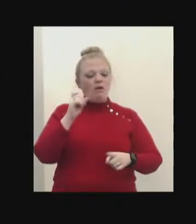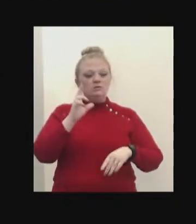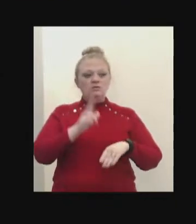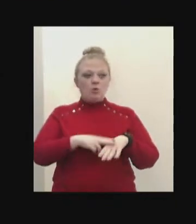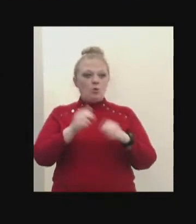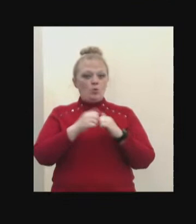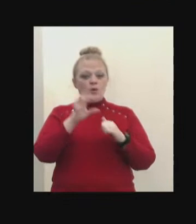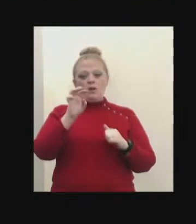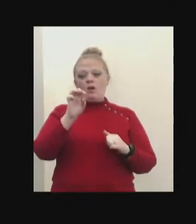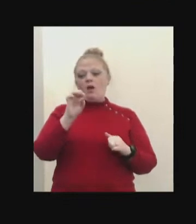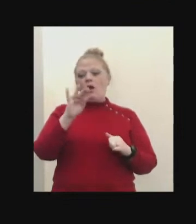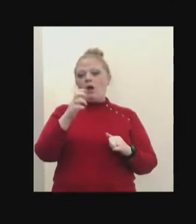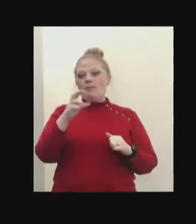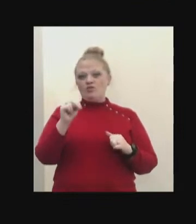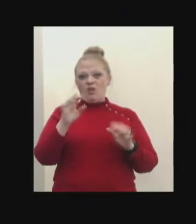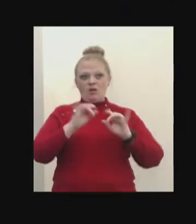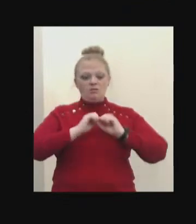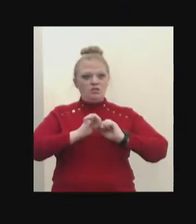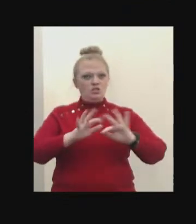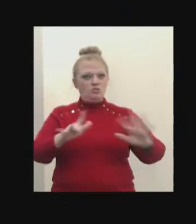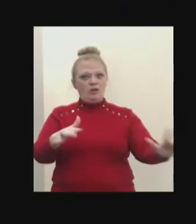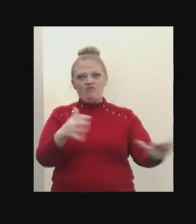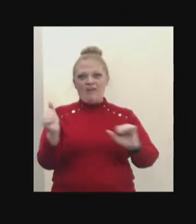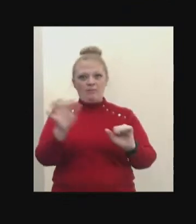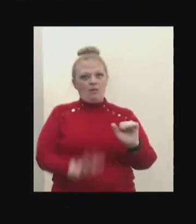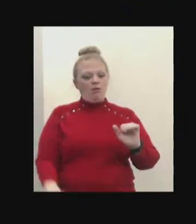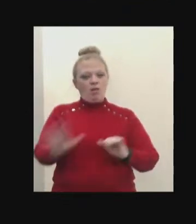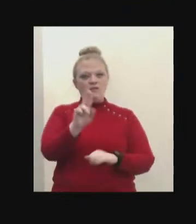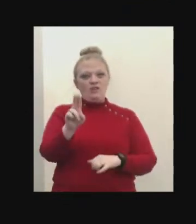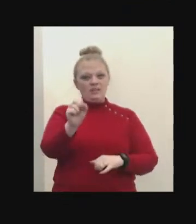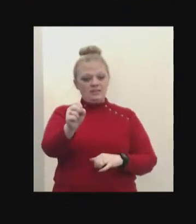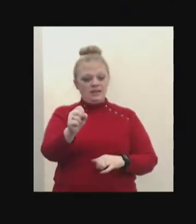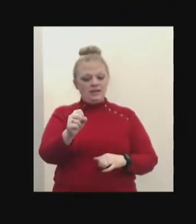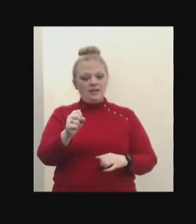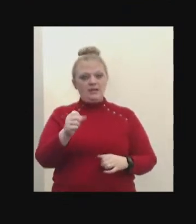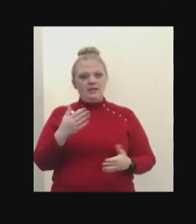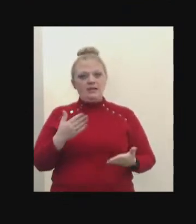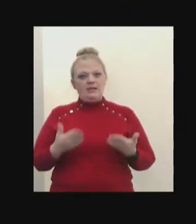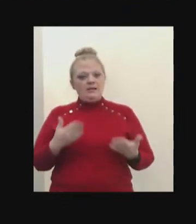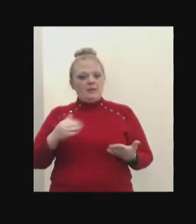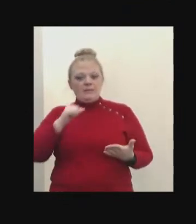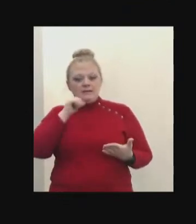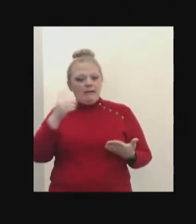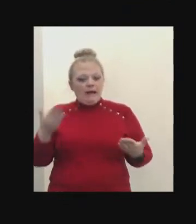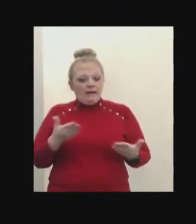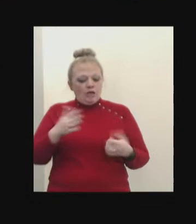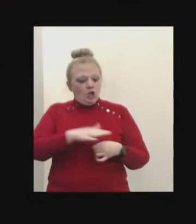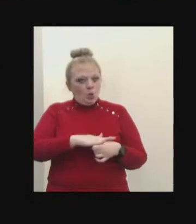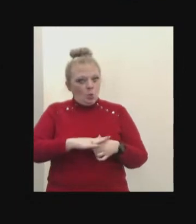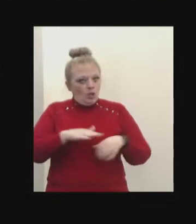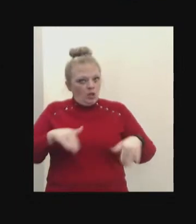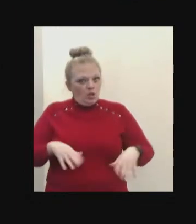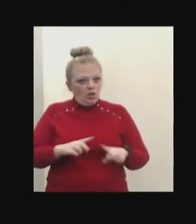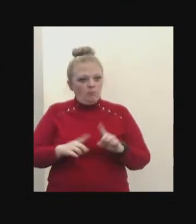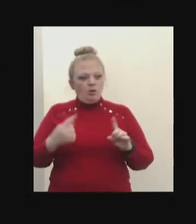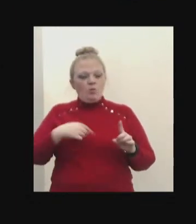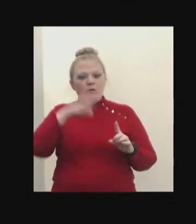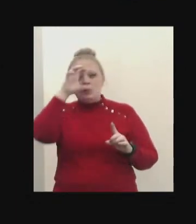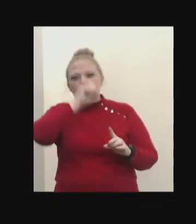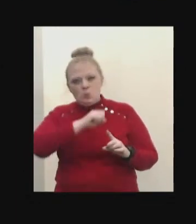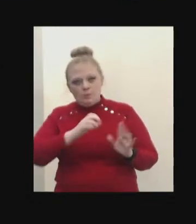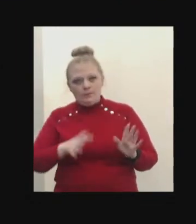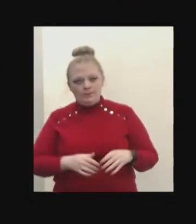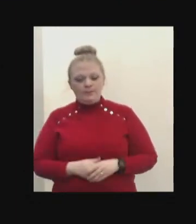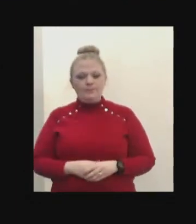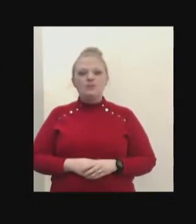Omicron variant spreading very rapidly across the United States. Even if we do not have a definitive case here locally, we assume it's here.